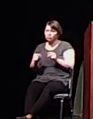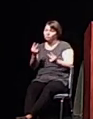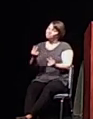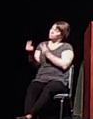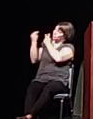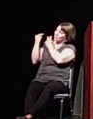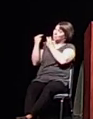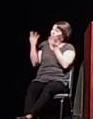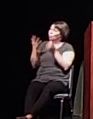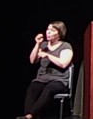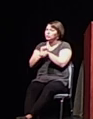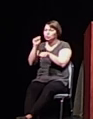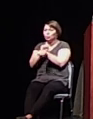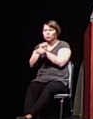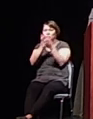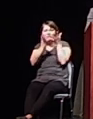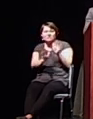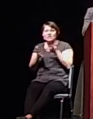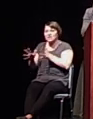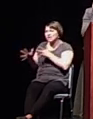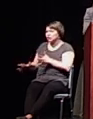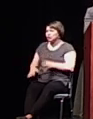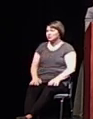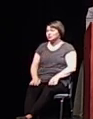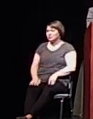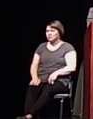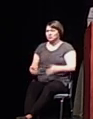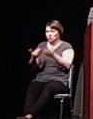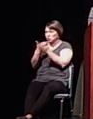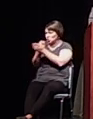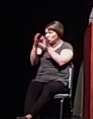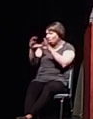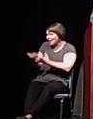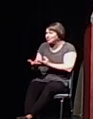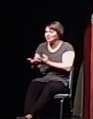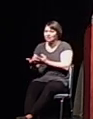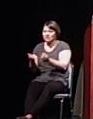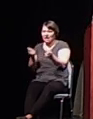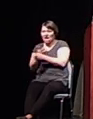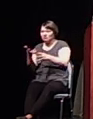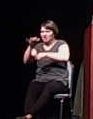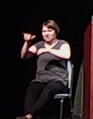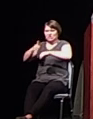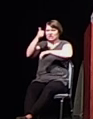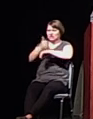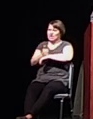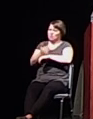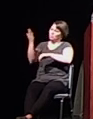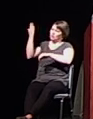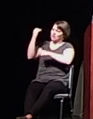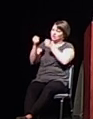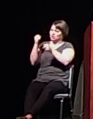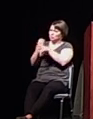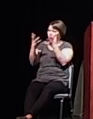that was completed, the projects, the initiatives, the new courses, all of the things that had transpired over last year. And we really